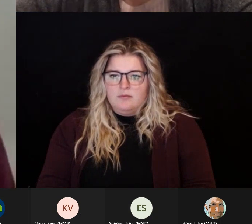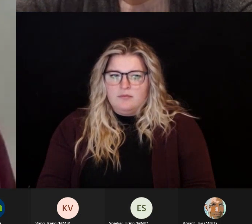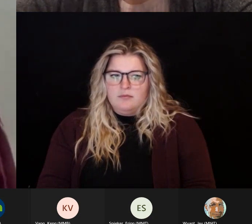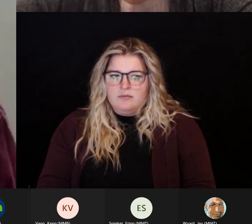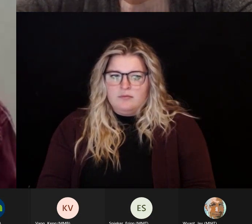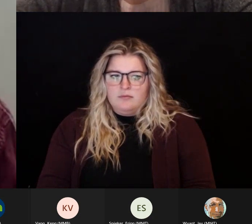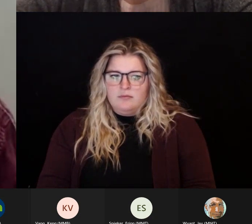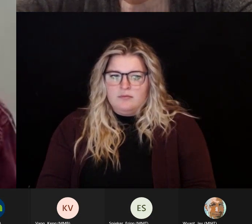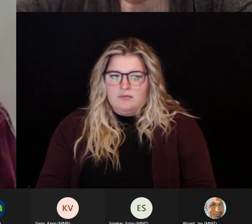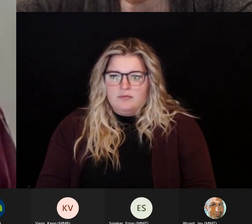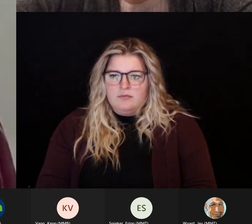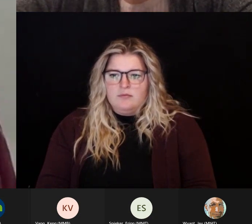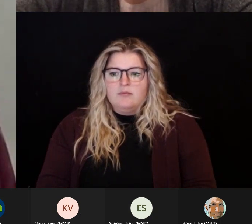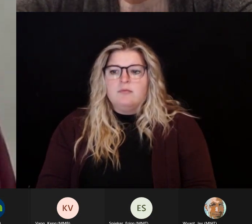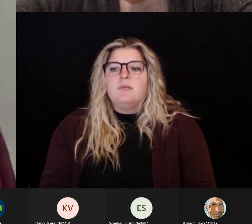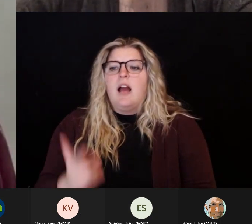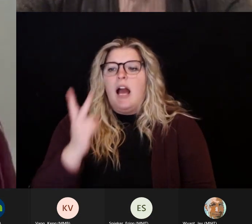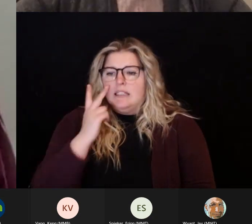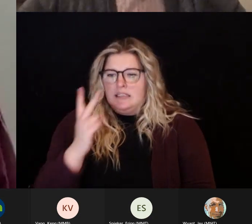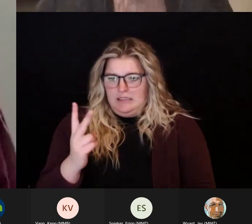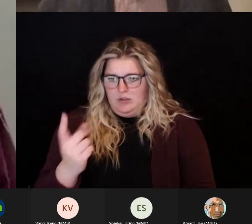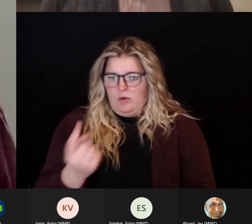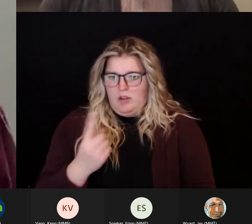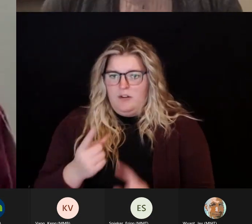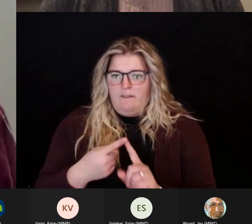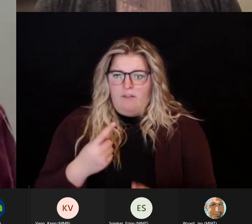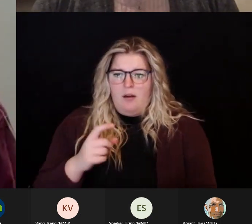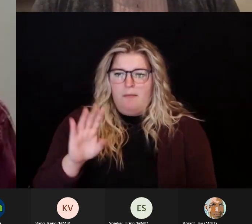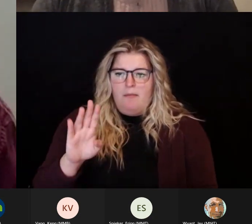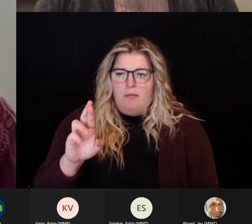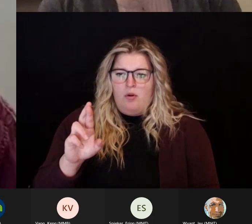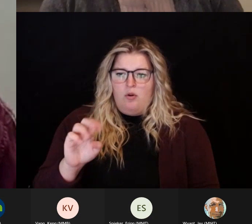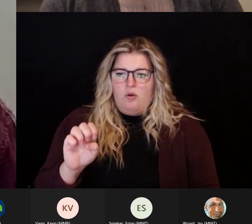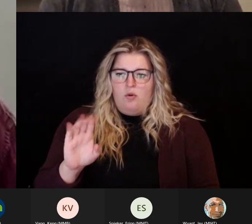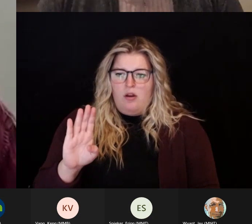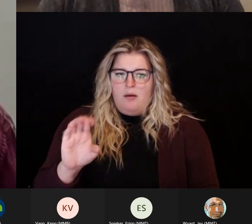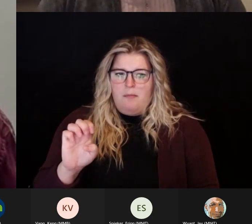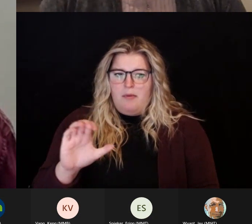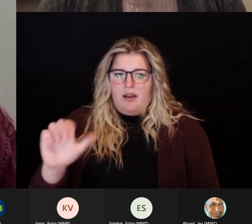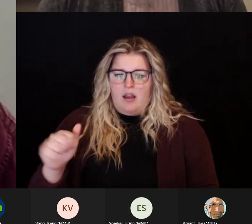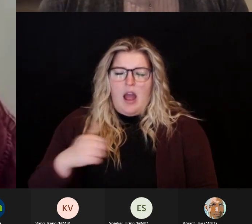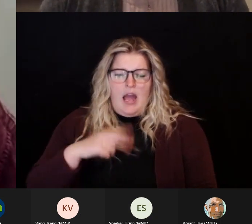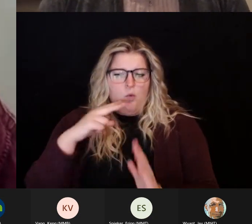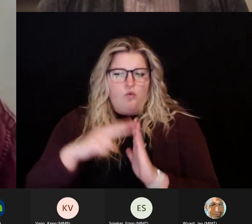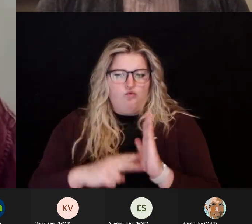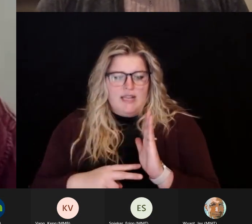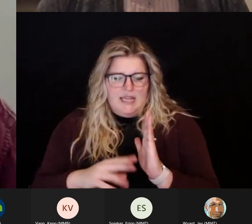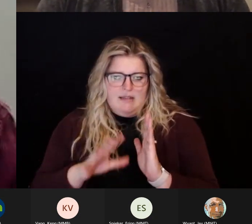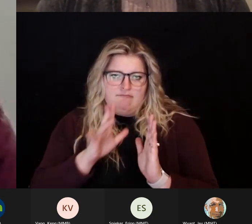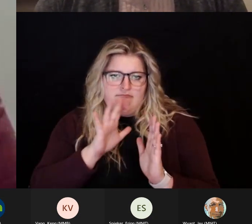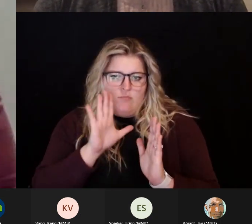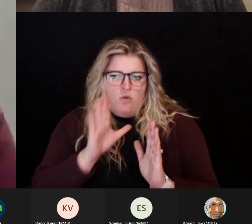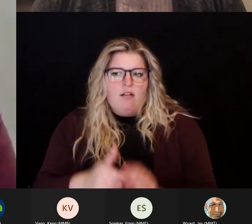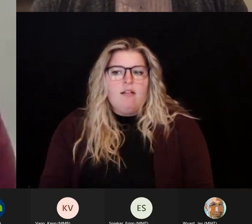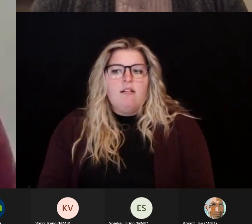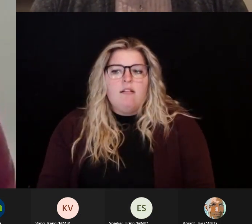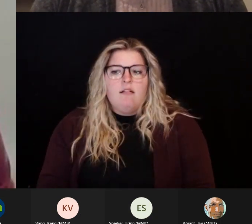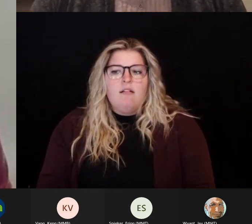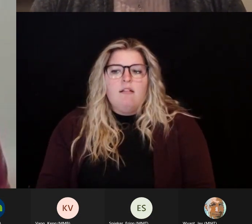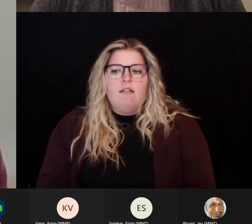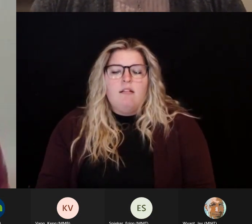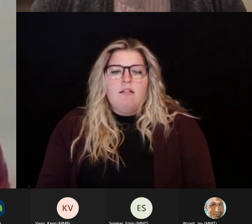All right. So I see a question here from Rebecca. I'll read the question aloud for everybody. How did